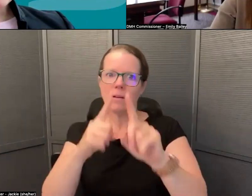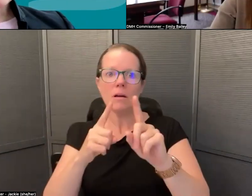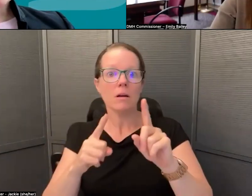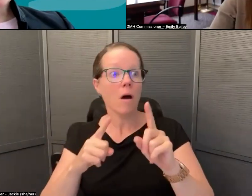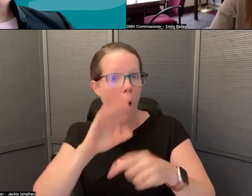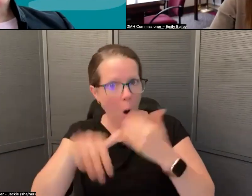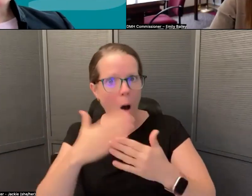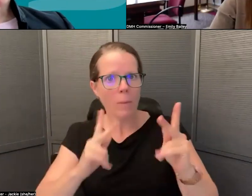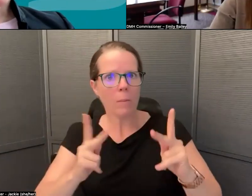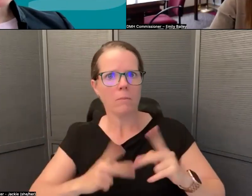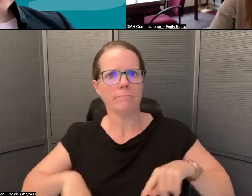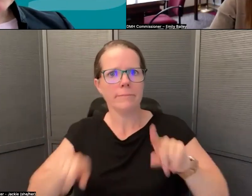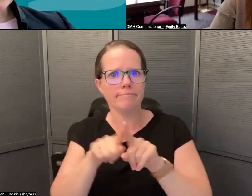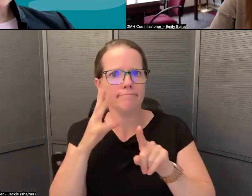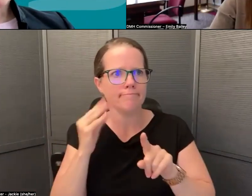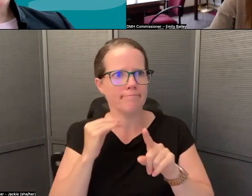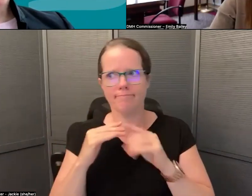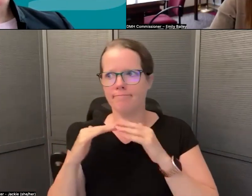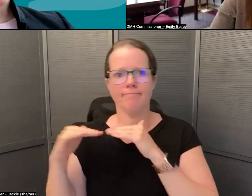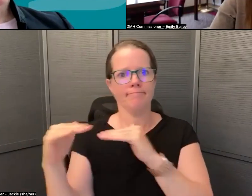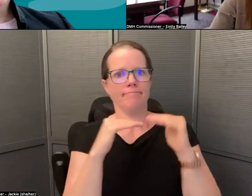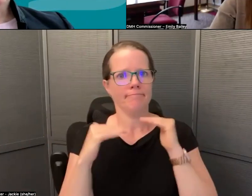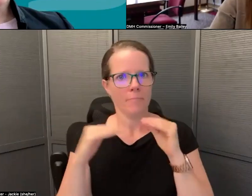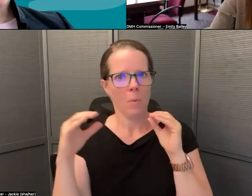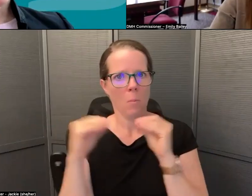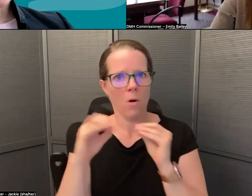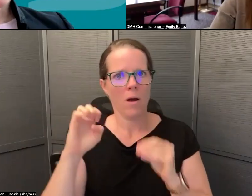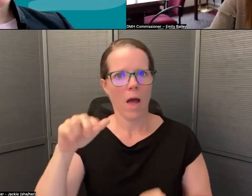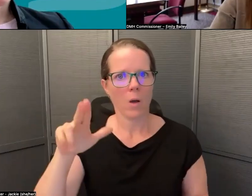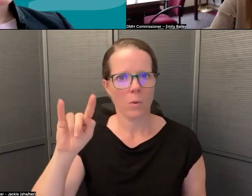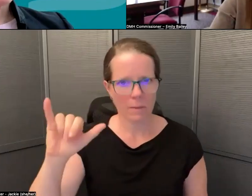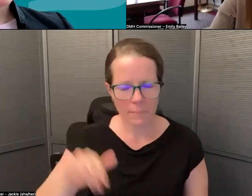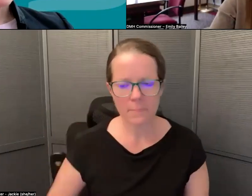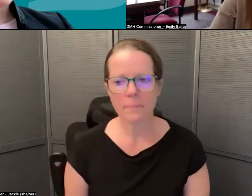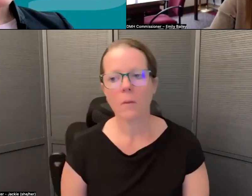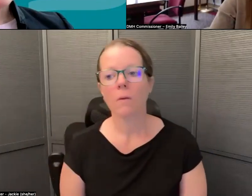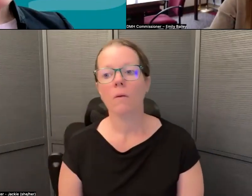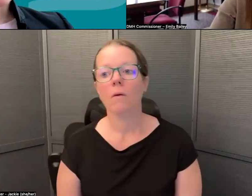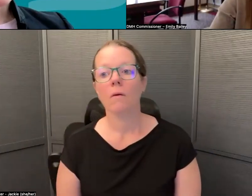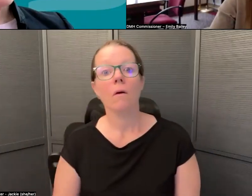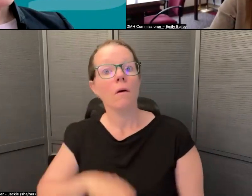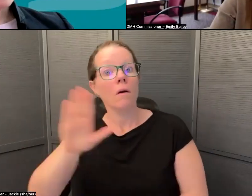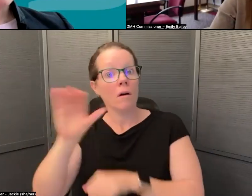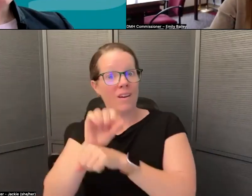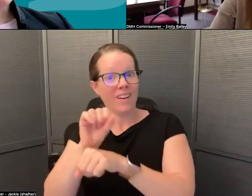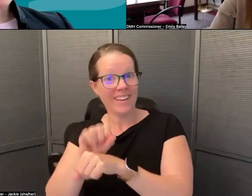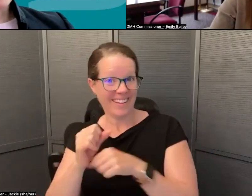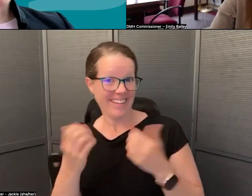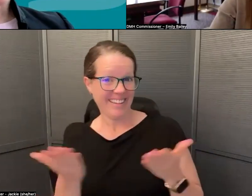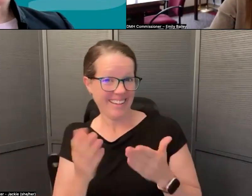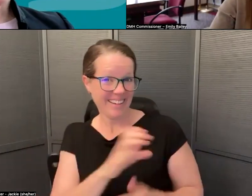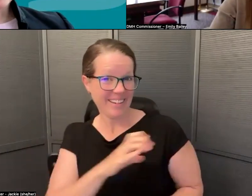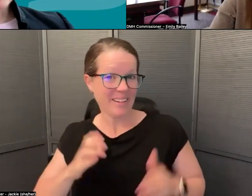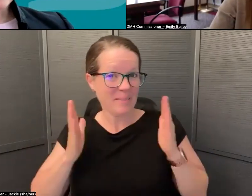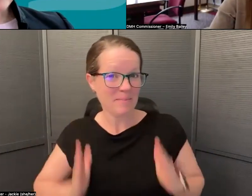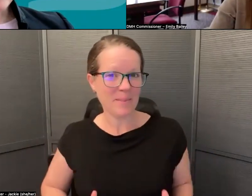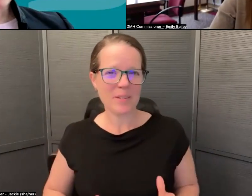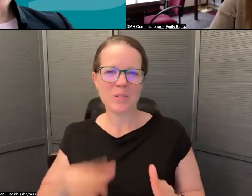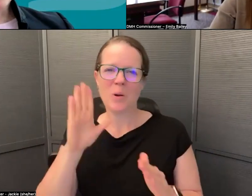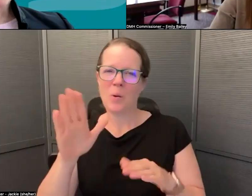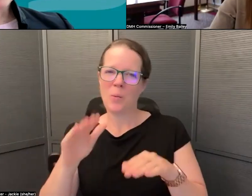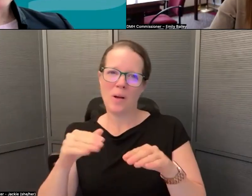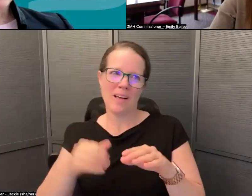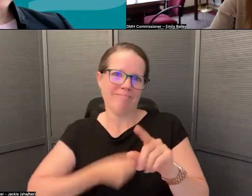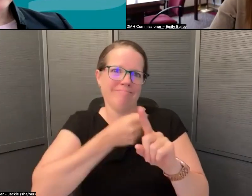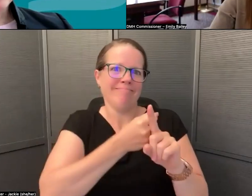Commissioner Bailey's leadership and vision will shape the future of behavioral health care in Massachusetts for years to come, and we are delighted to have